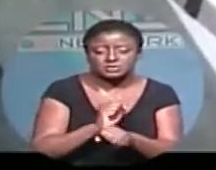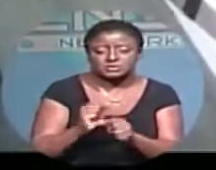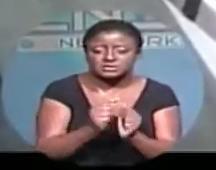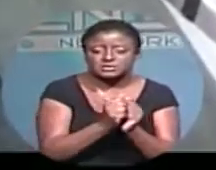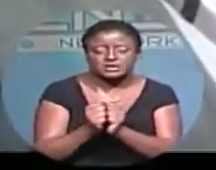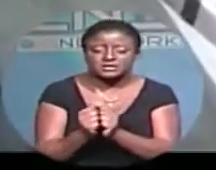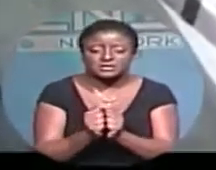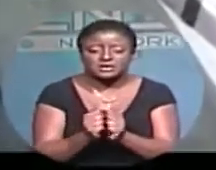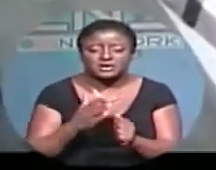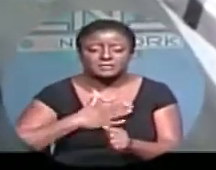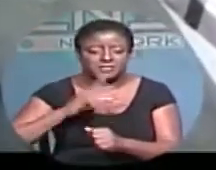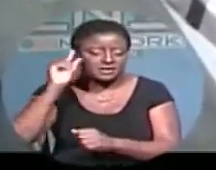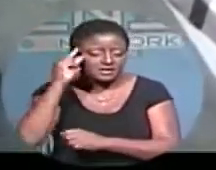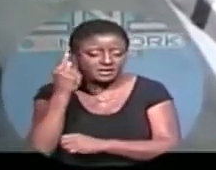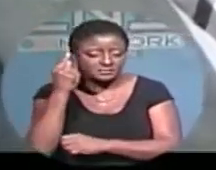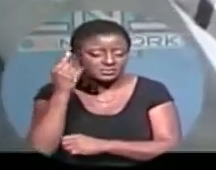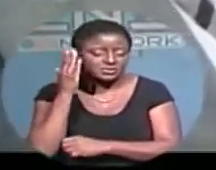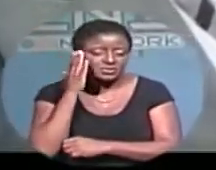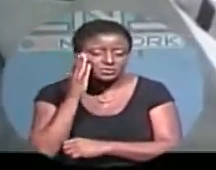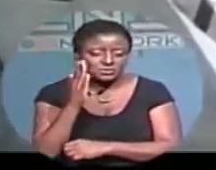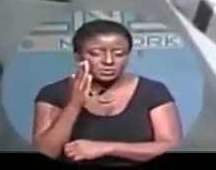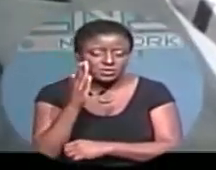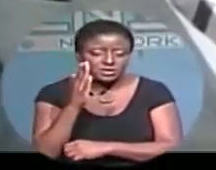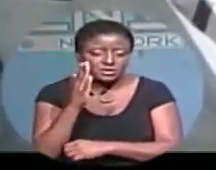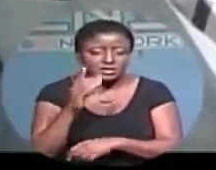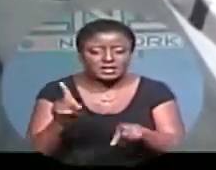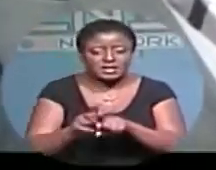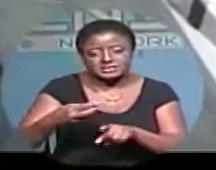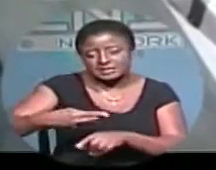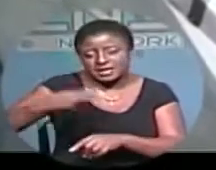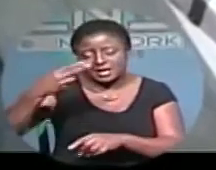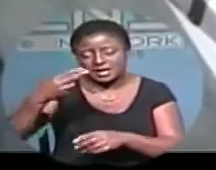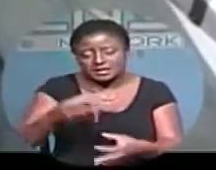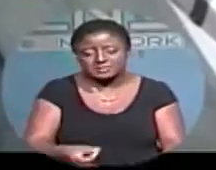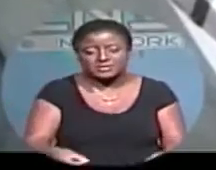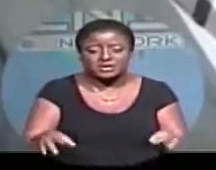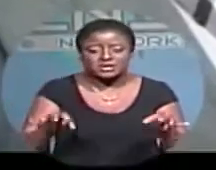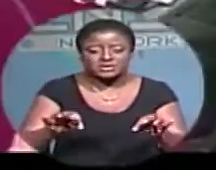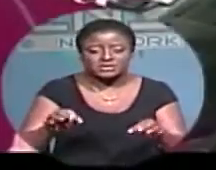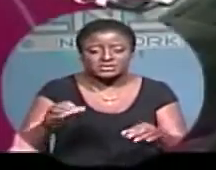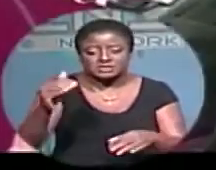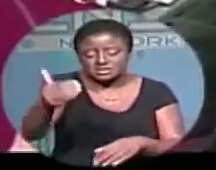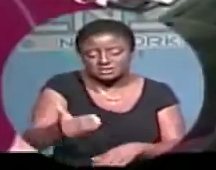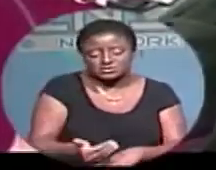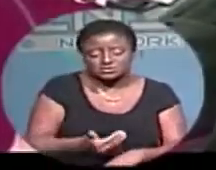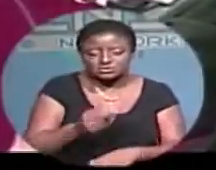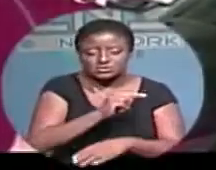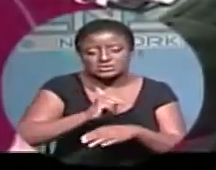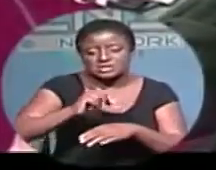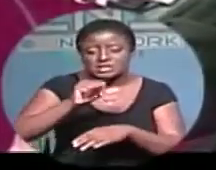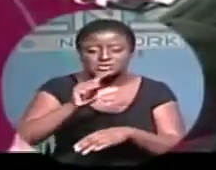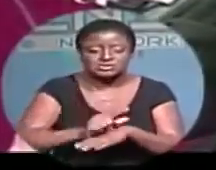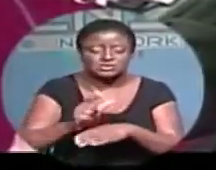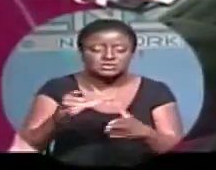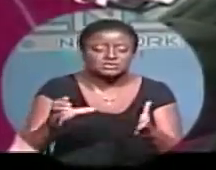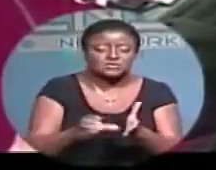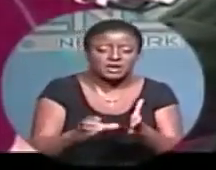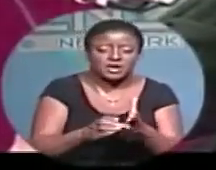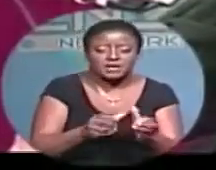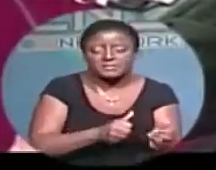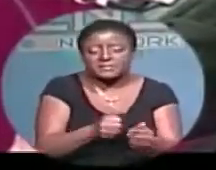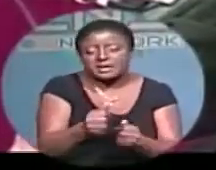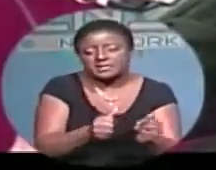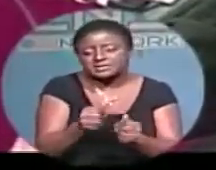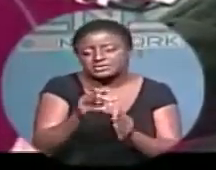My government will, as a matter of high priority, introduce a national crime